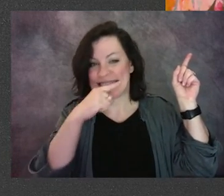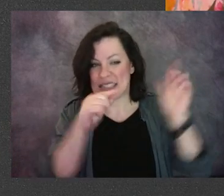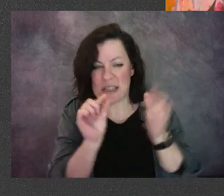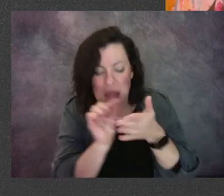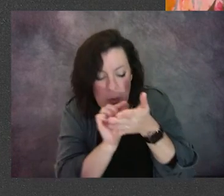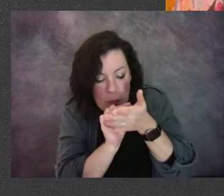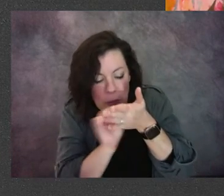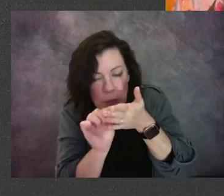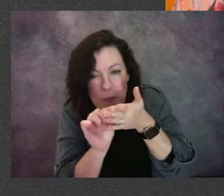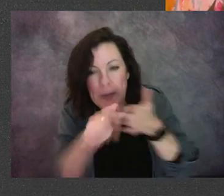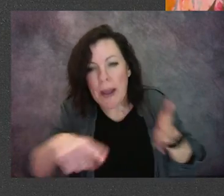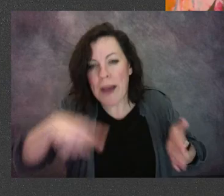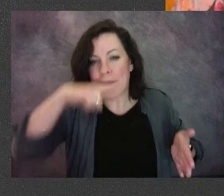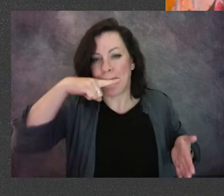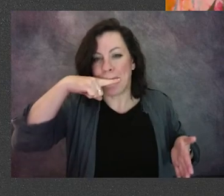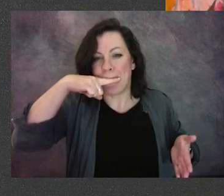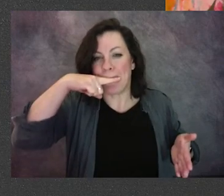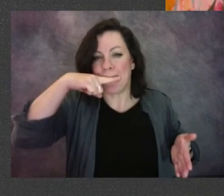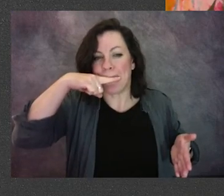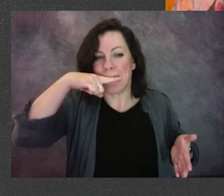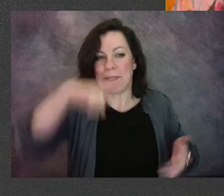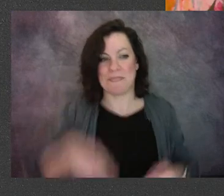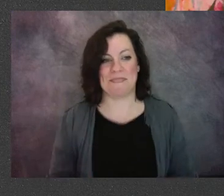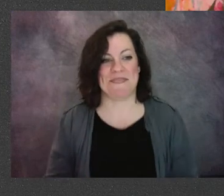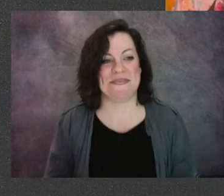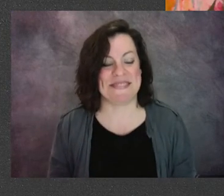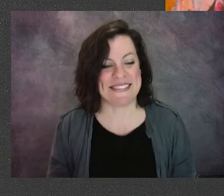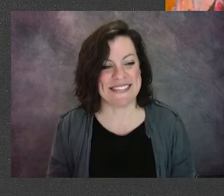Get a little glue for my mouth.